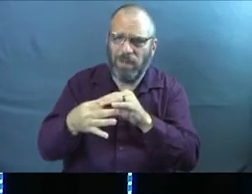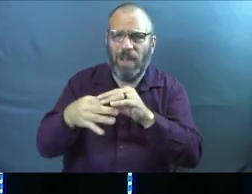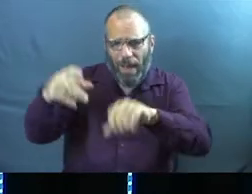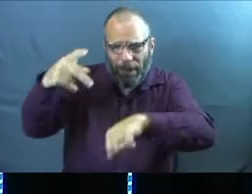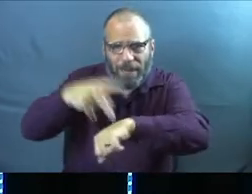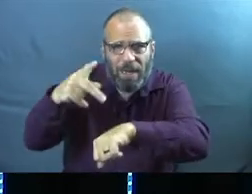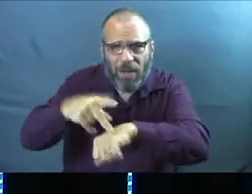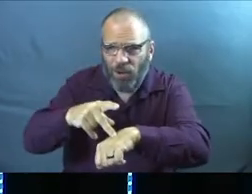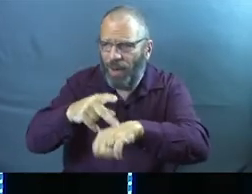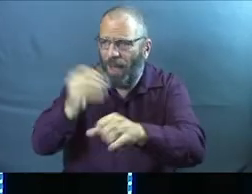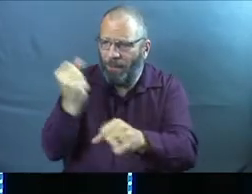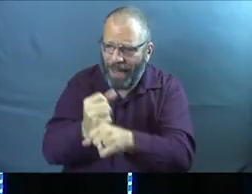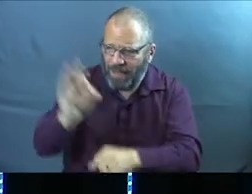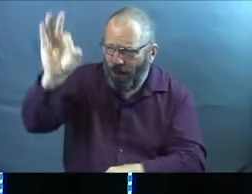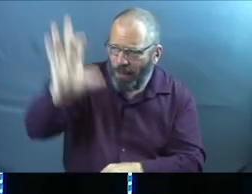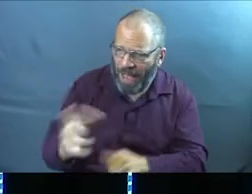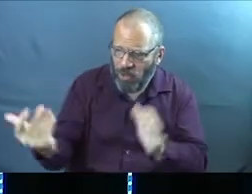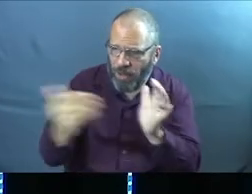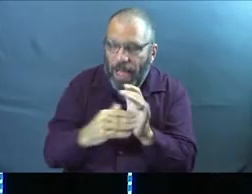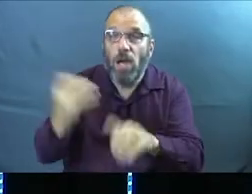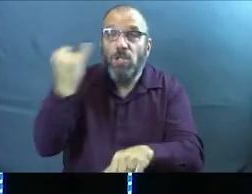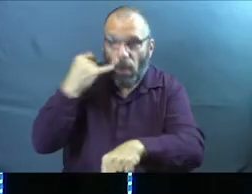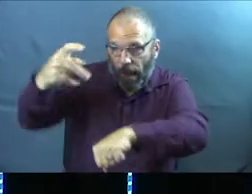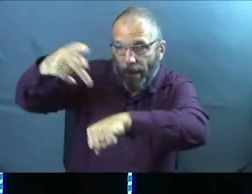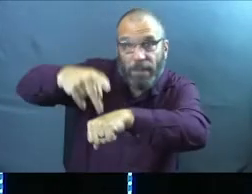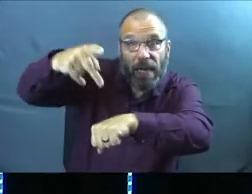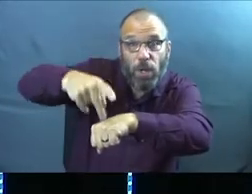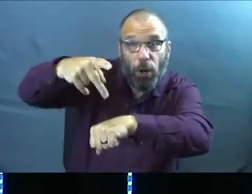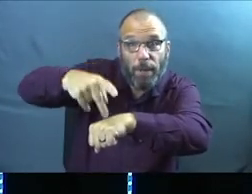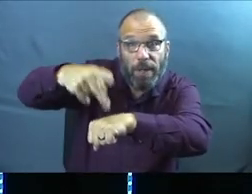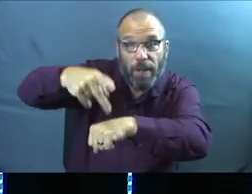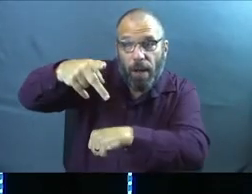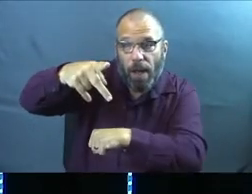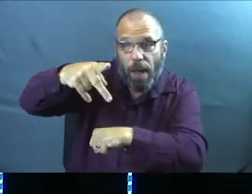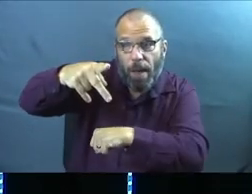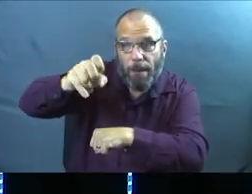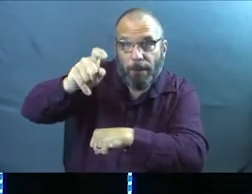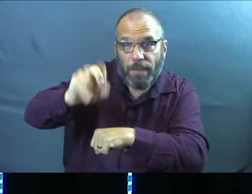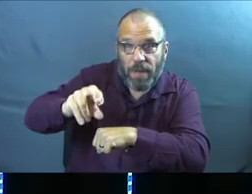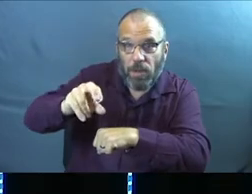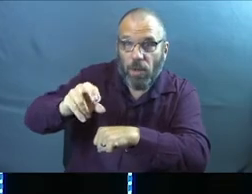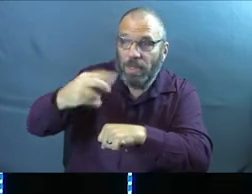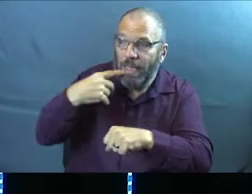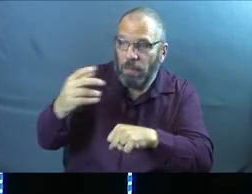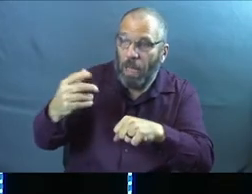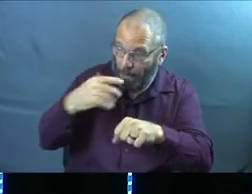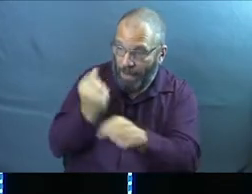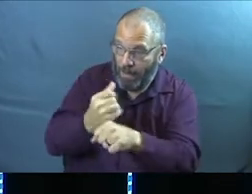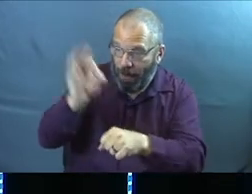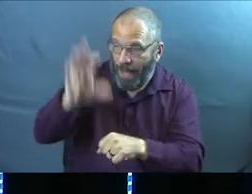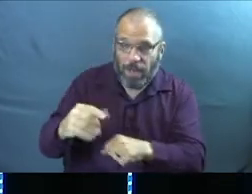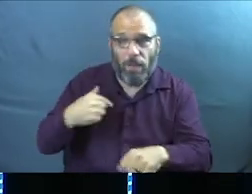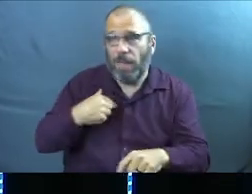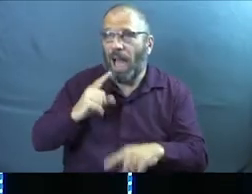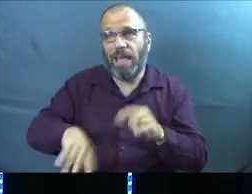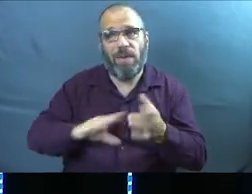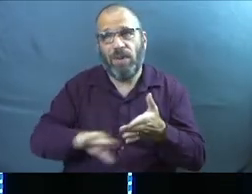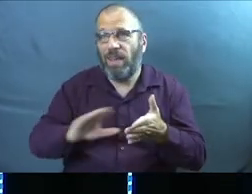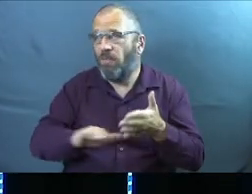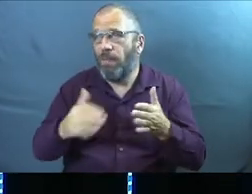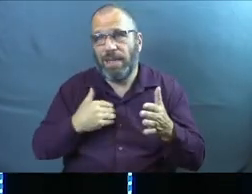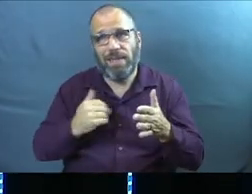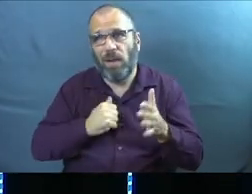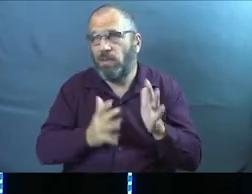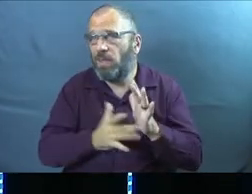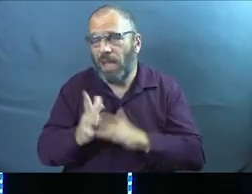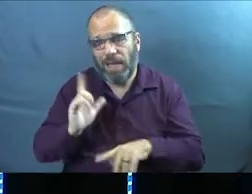forgives him and makes him a pastor again. What if Peter would have said, Jesus, that's great that you want to make me a pastor again, but I can't ever forgive myself for